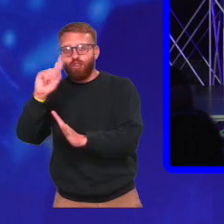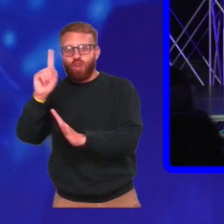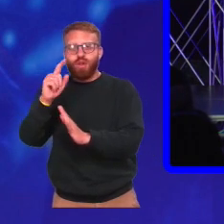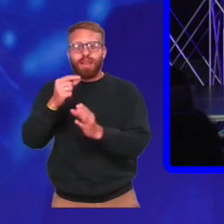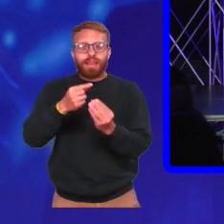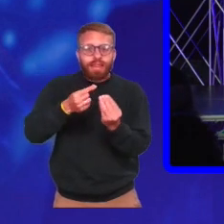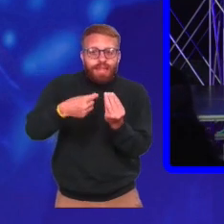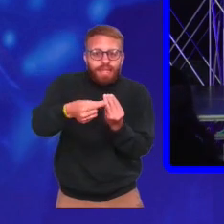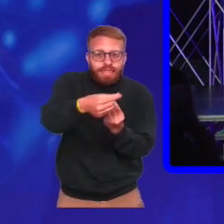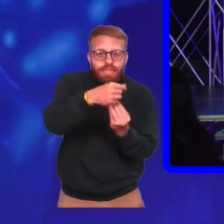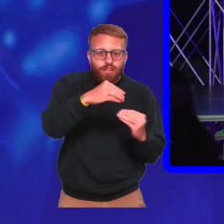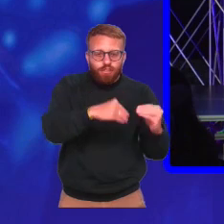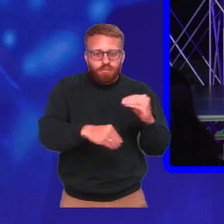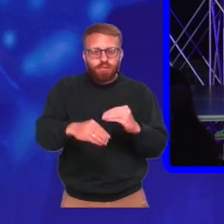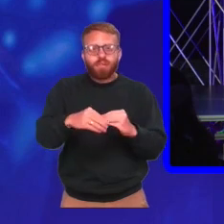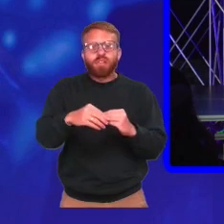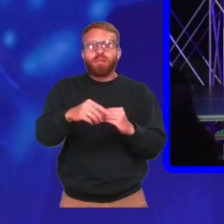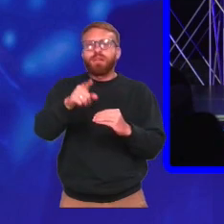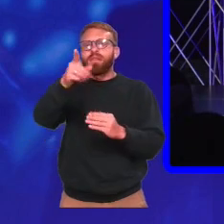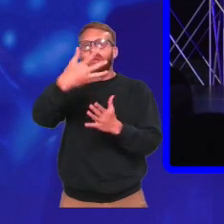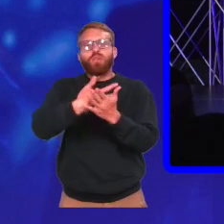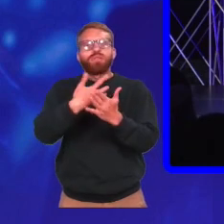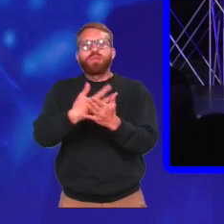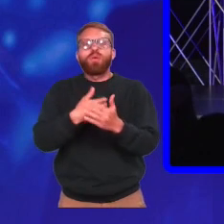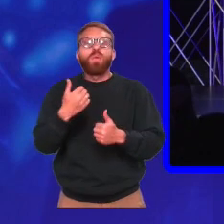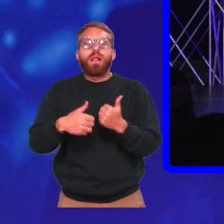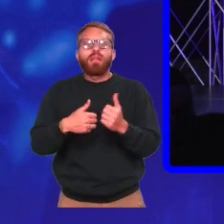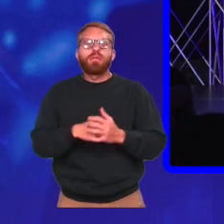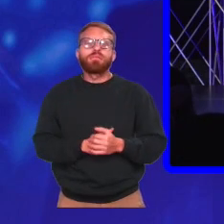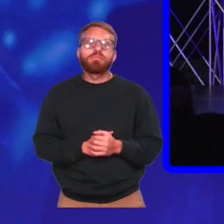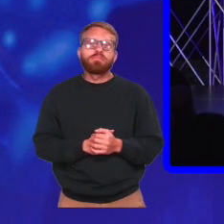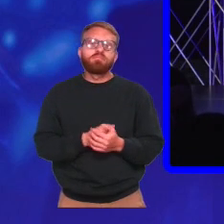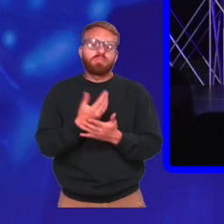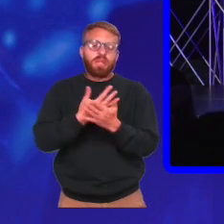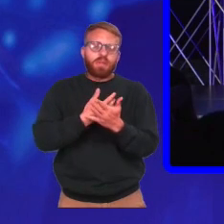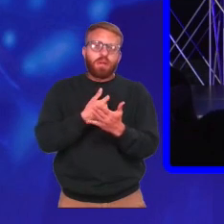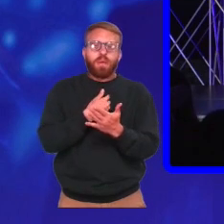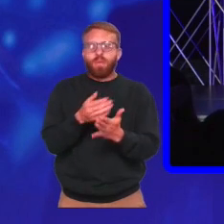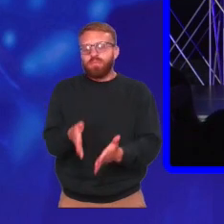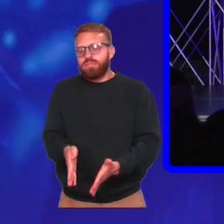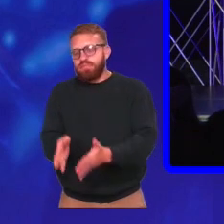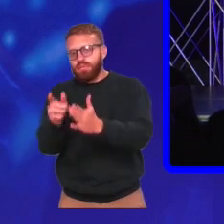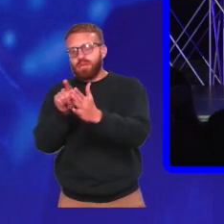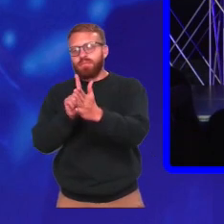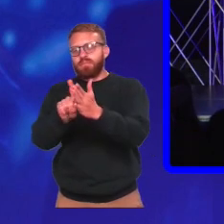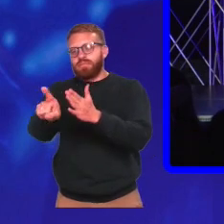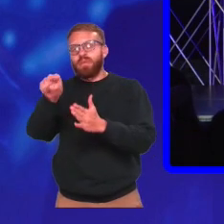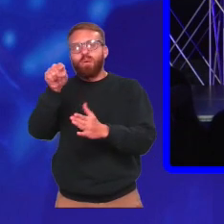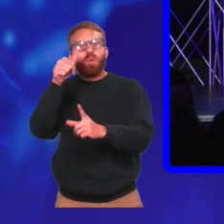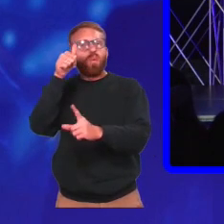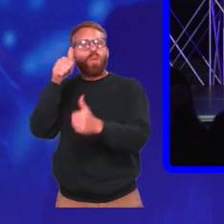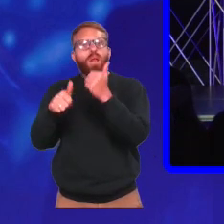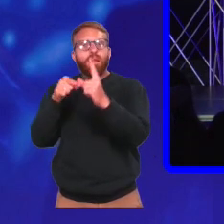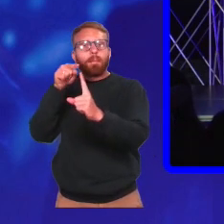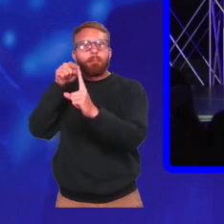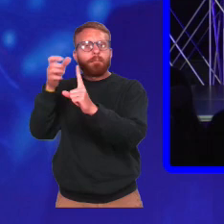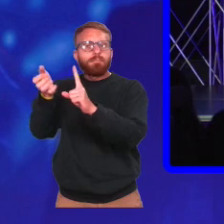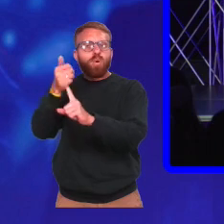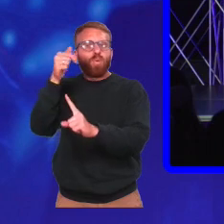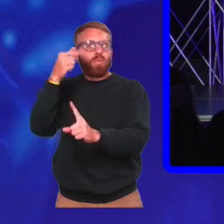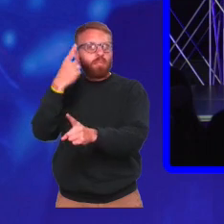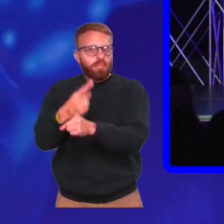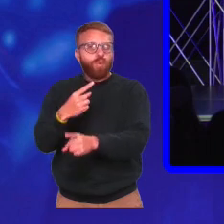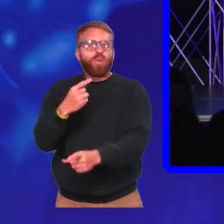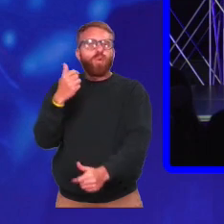him for this industry, for the path what can be in the future for